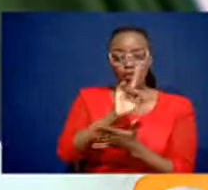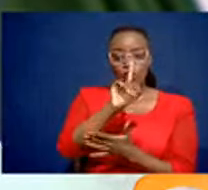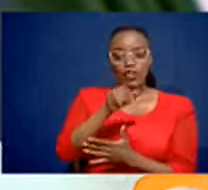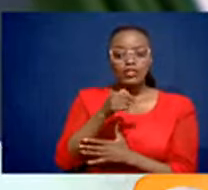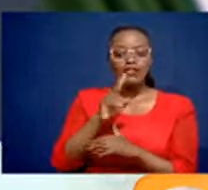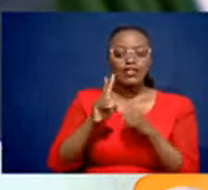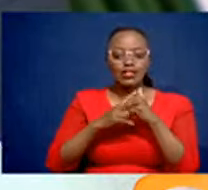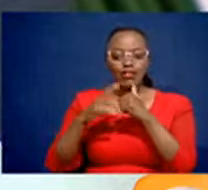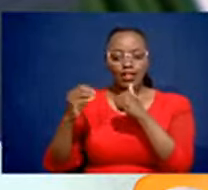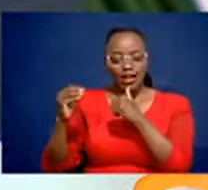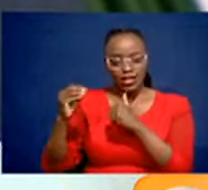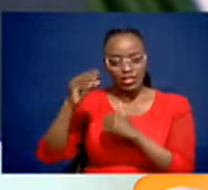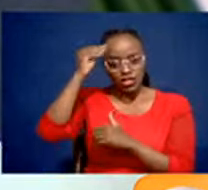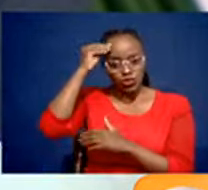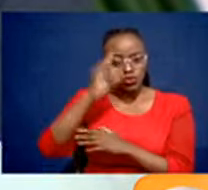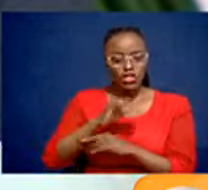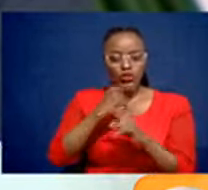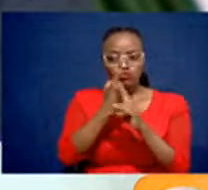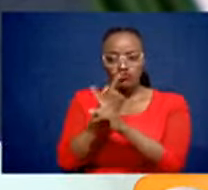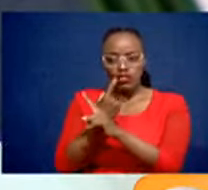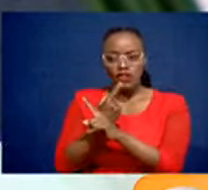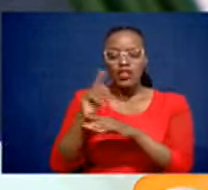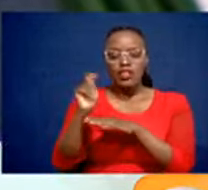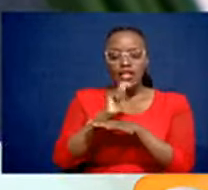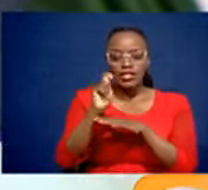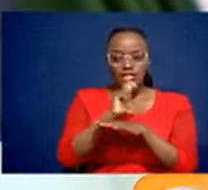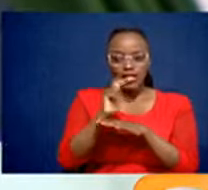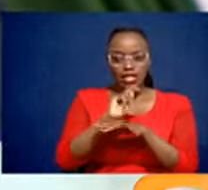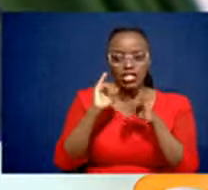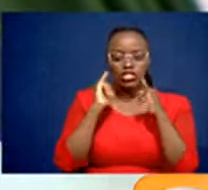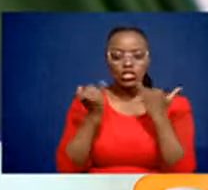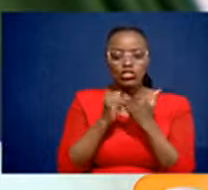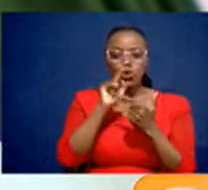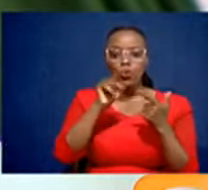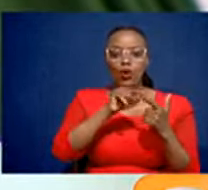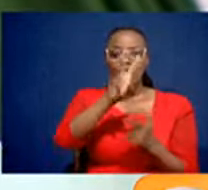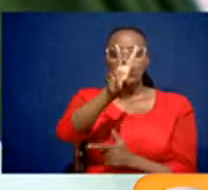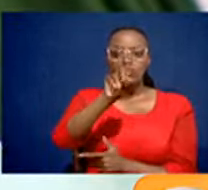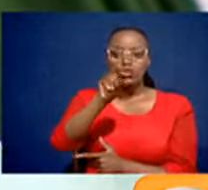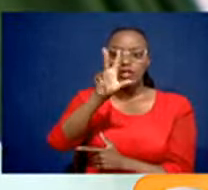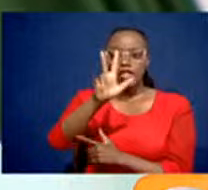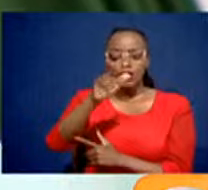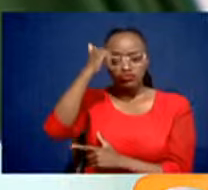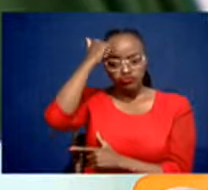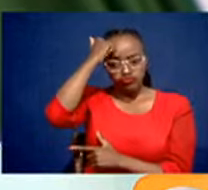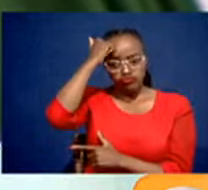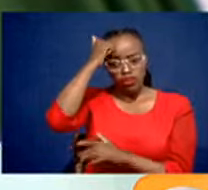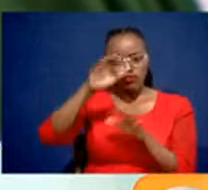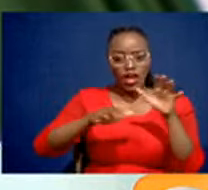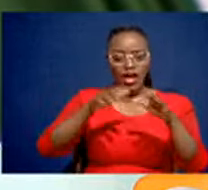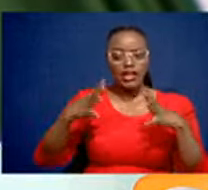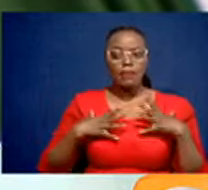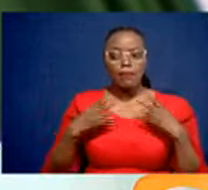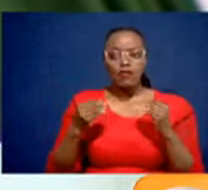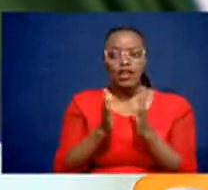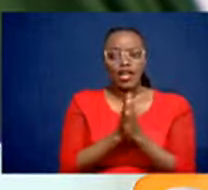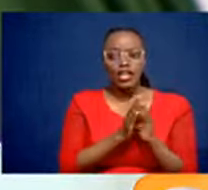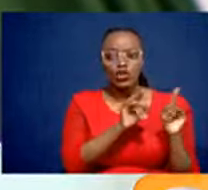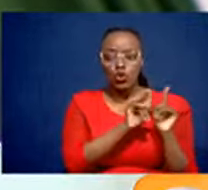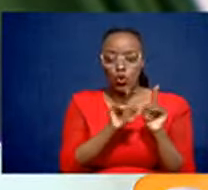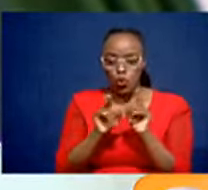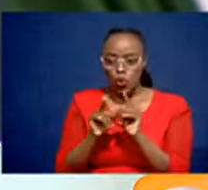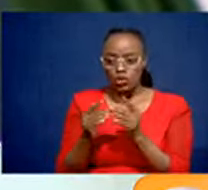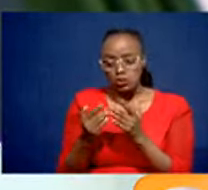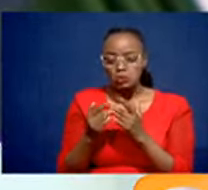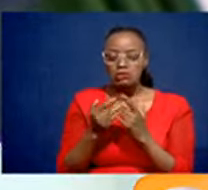1,700 students were enrolled in various livestock training institutions in 2023 to study animal health and husbandry,